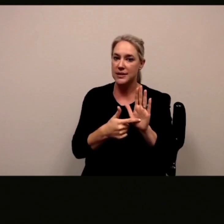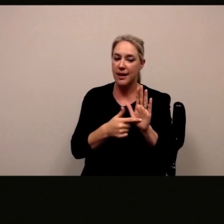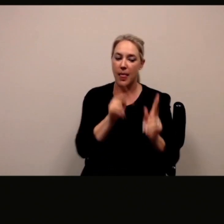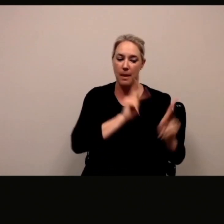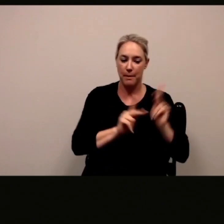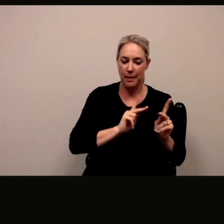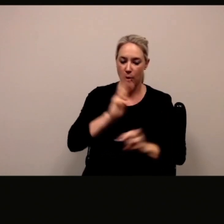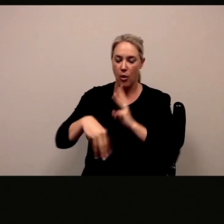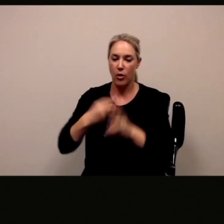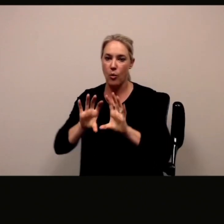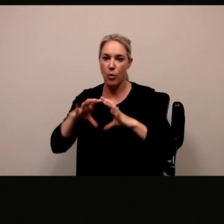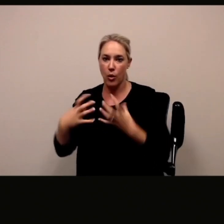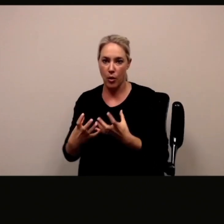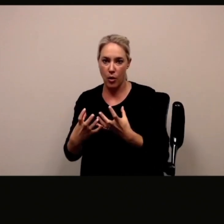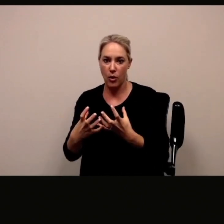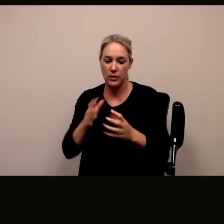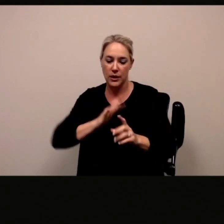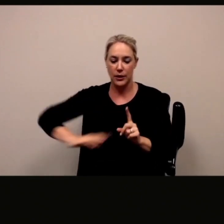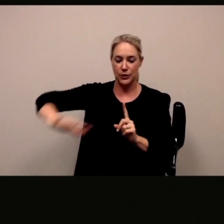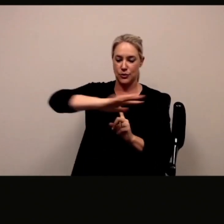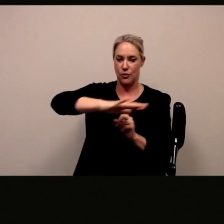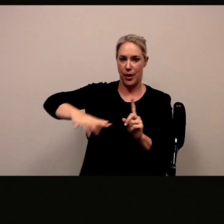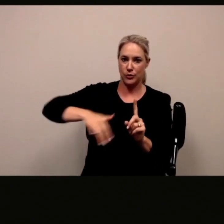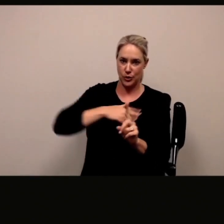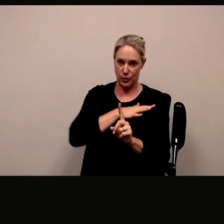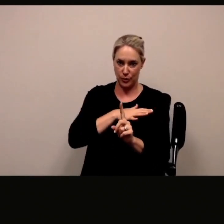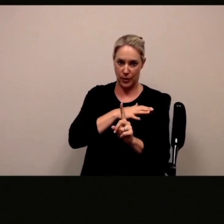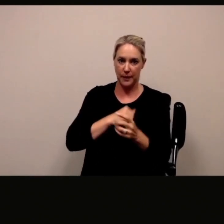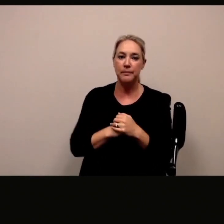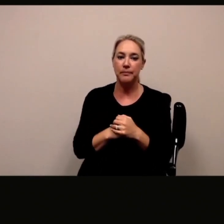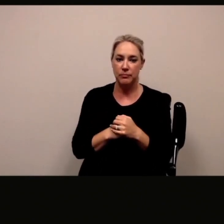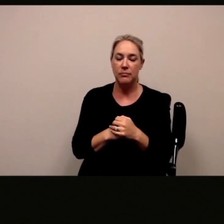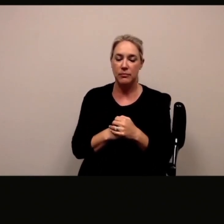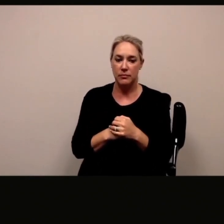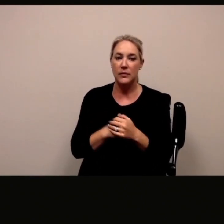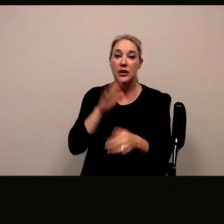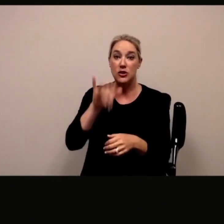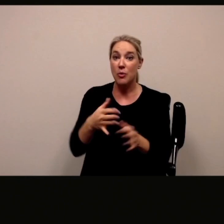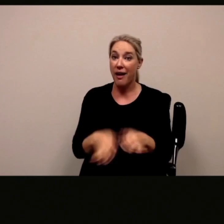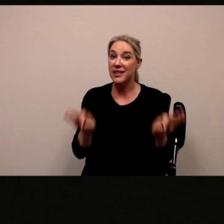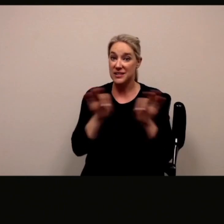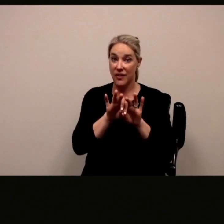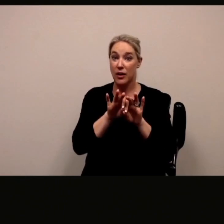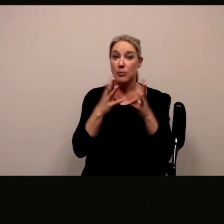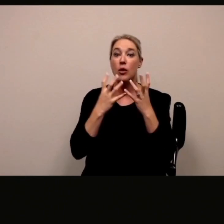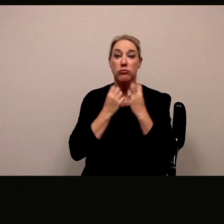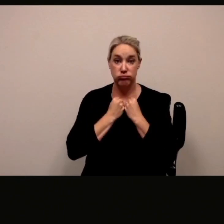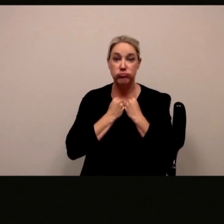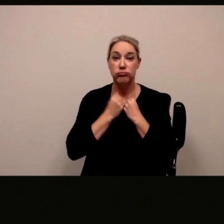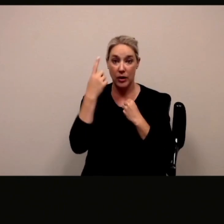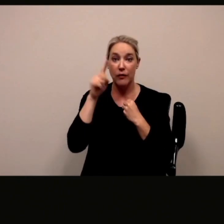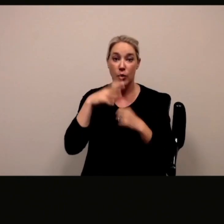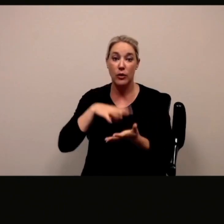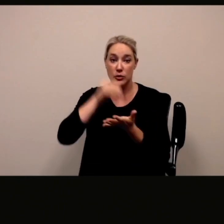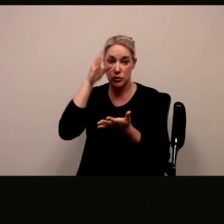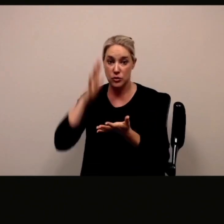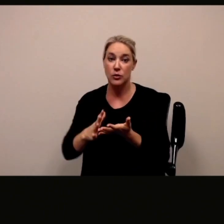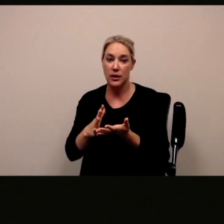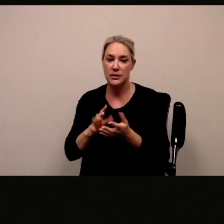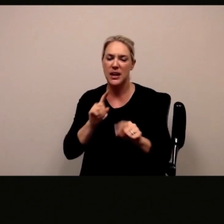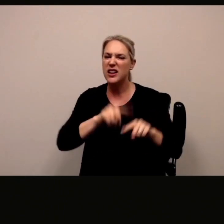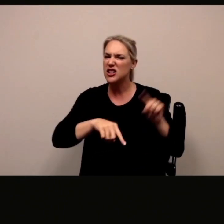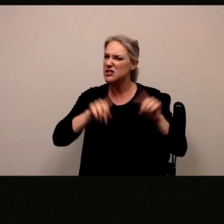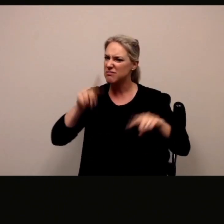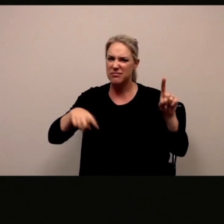right? And again, it all comes back to proving that value. But maybe there's all kinds of different ways to kind of